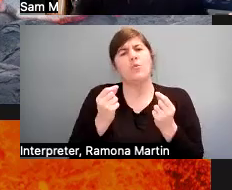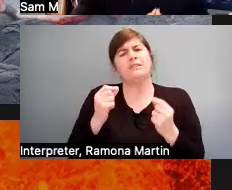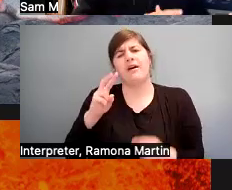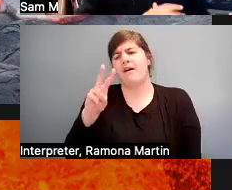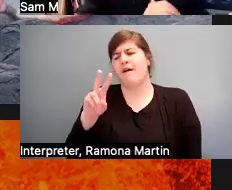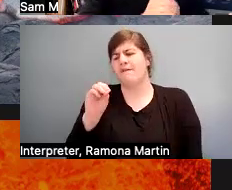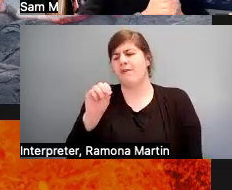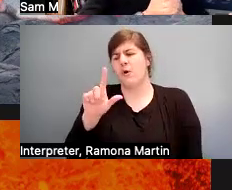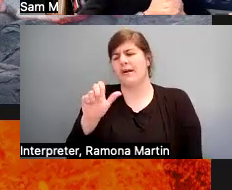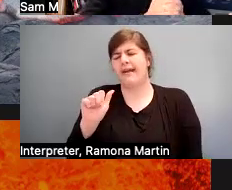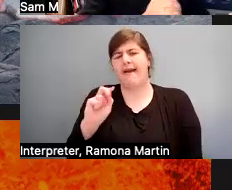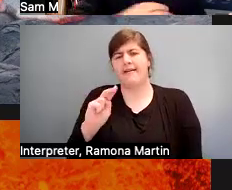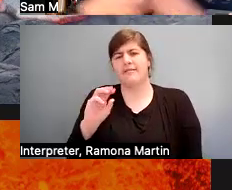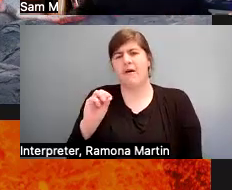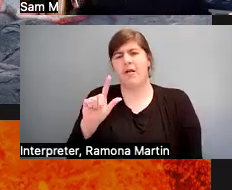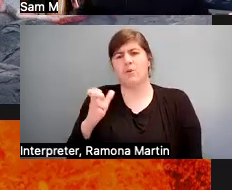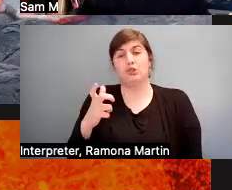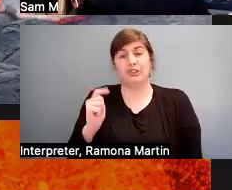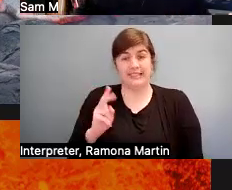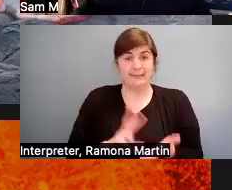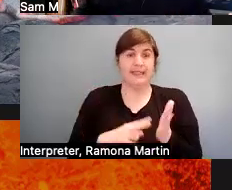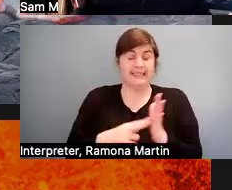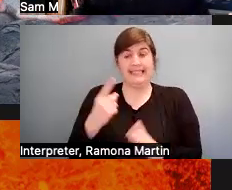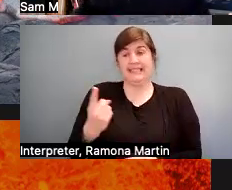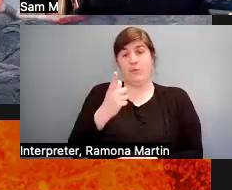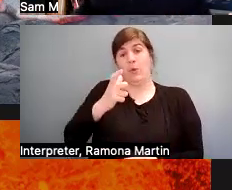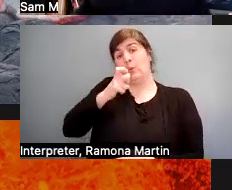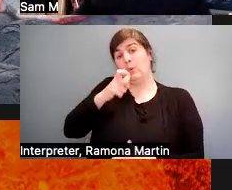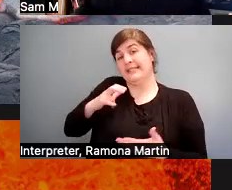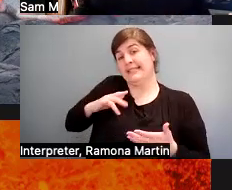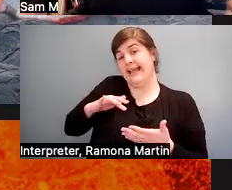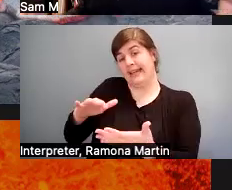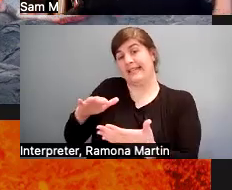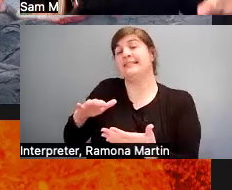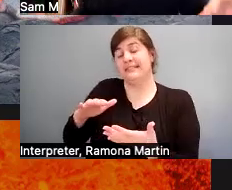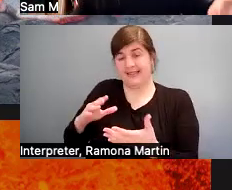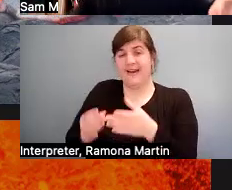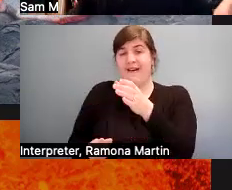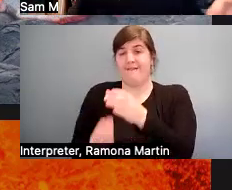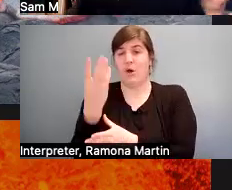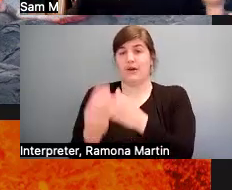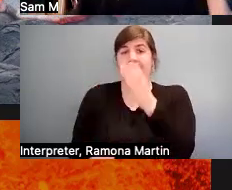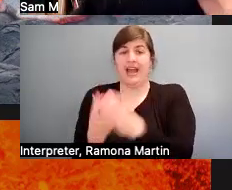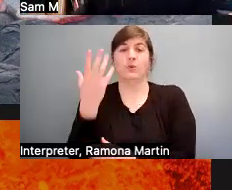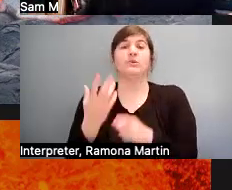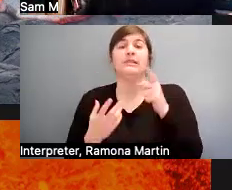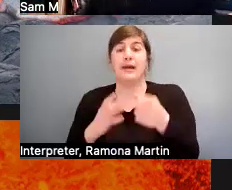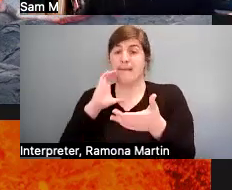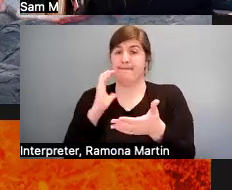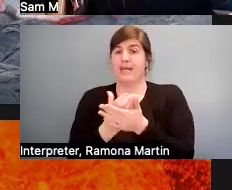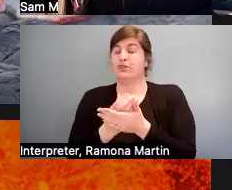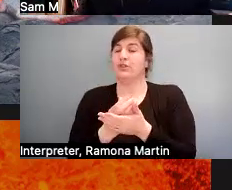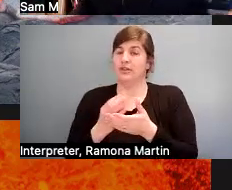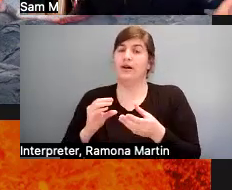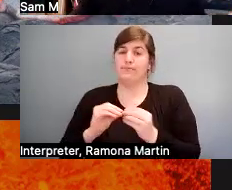volcanologist? So, a volcanologist is essentially someone who studies volcanoes. Now, these pictures are the more extreme end